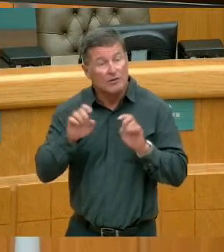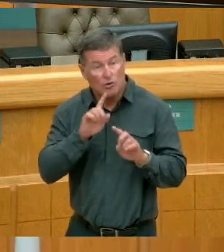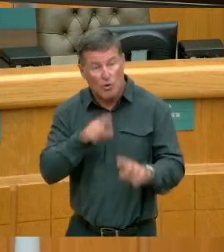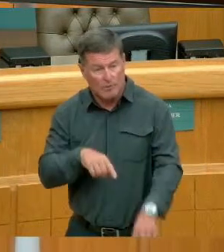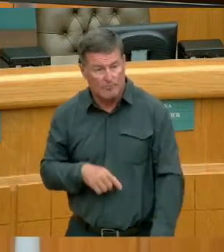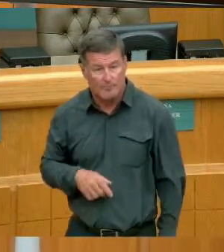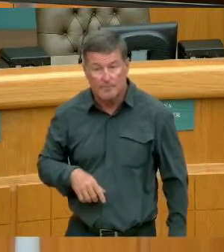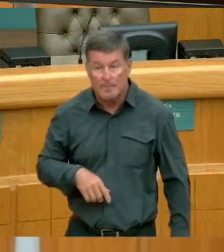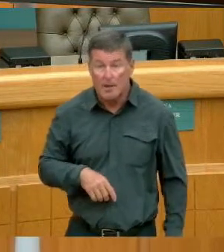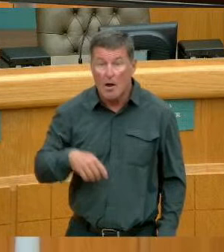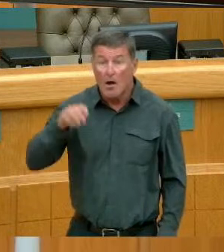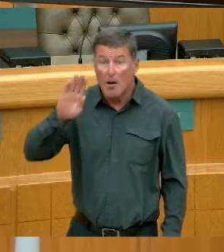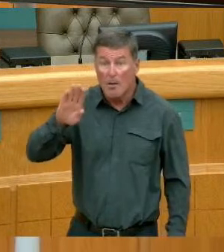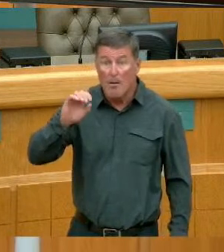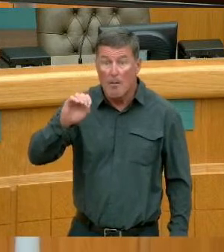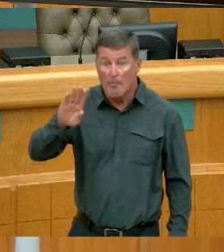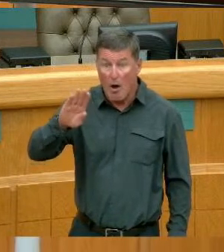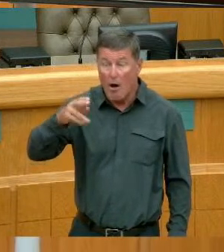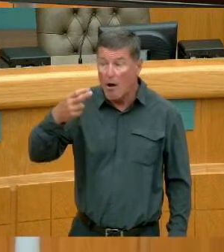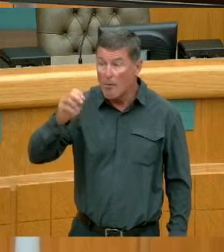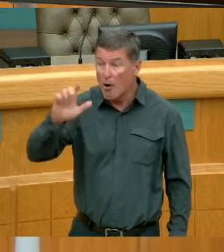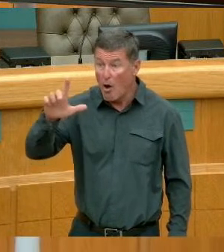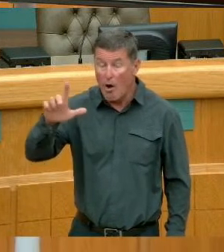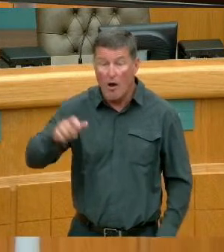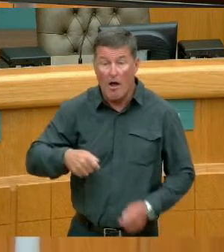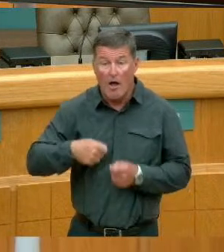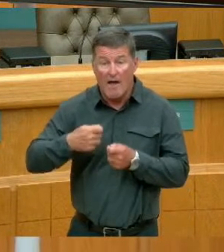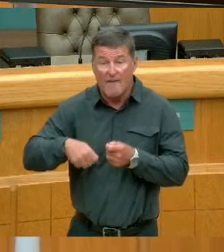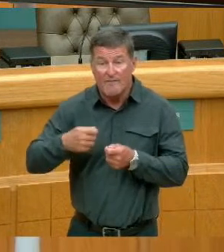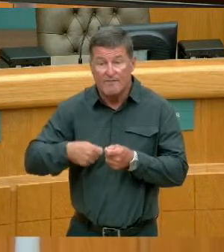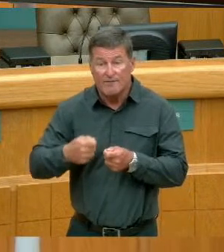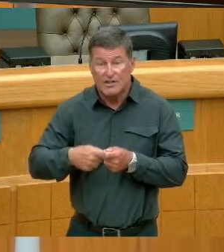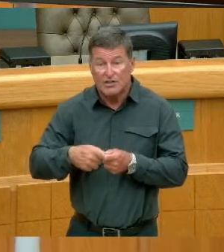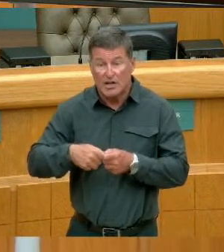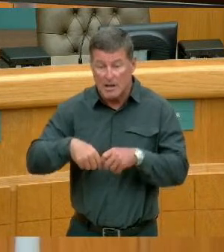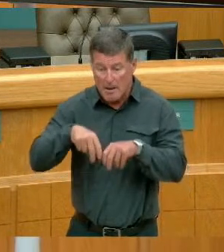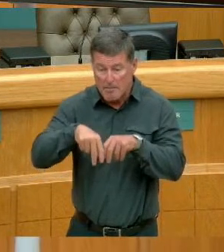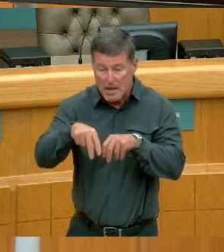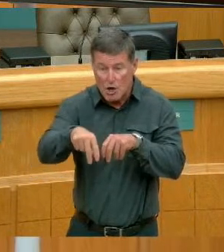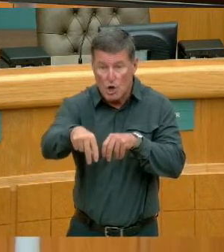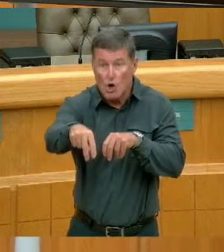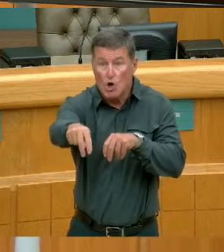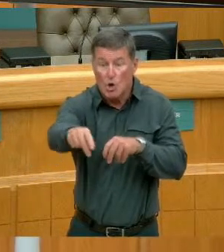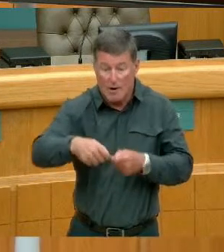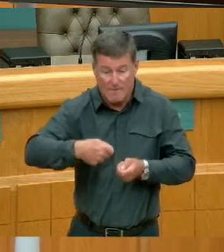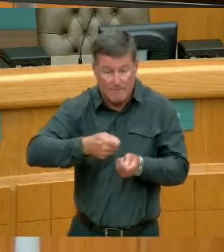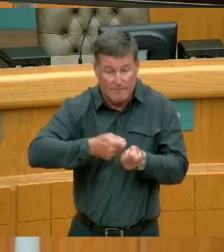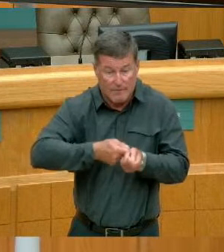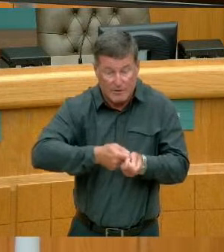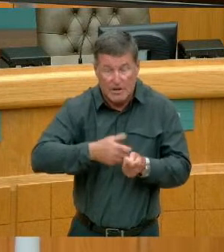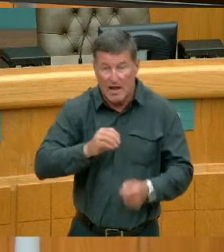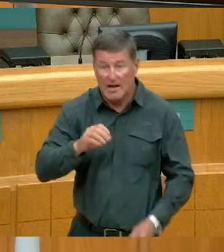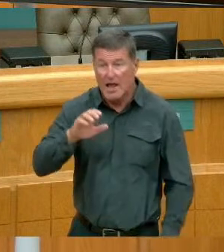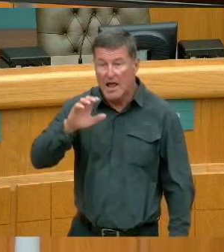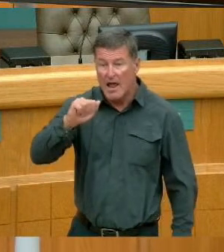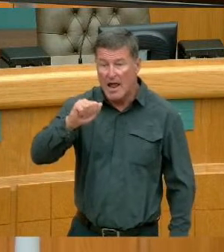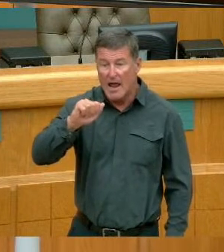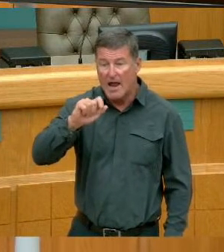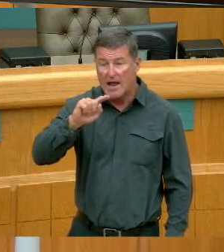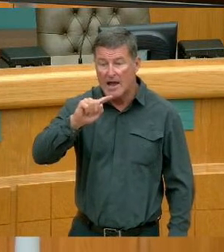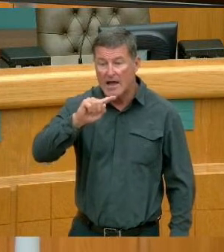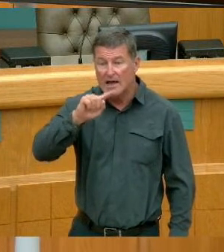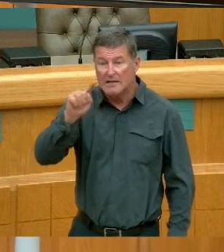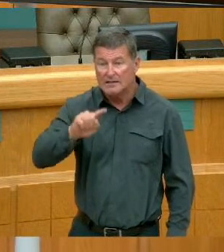piers at Bob Hall will remain open, and I think it's important that the RV parks also